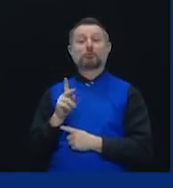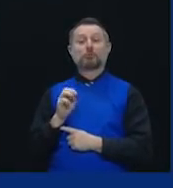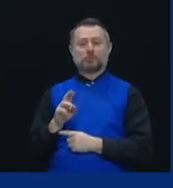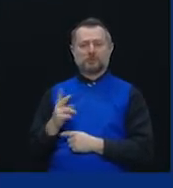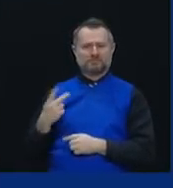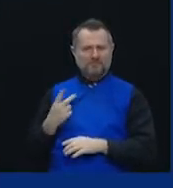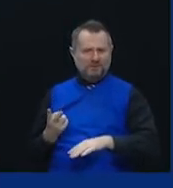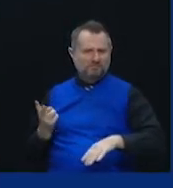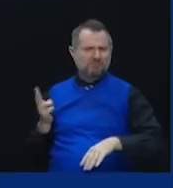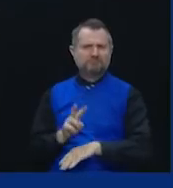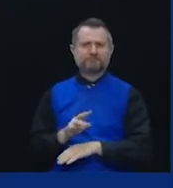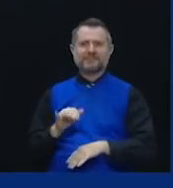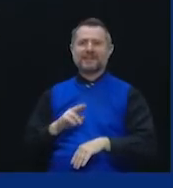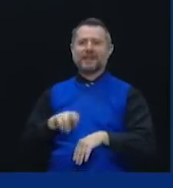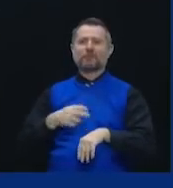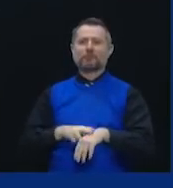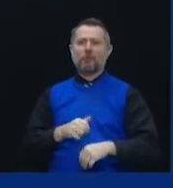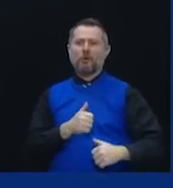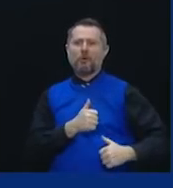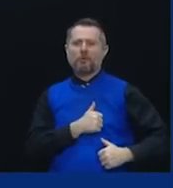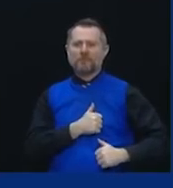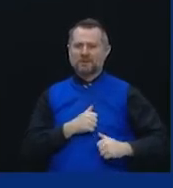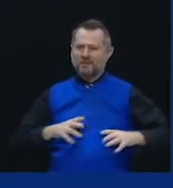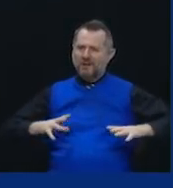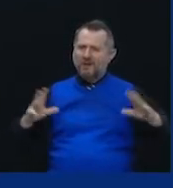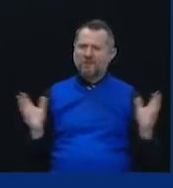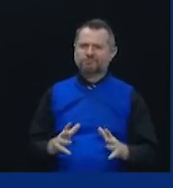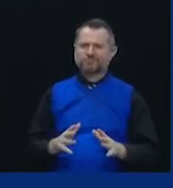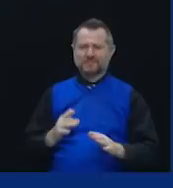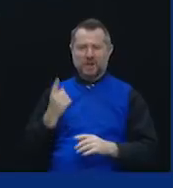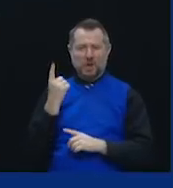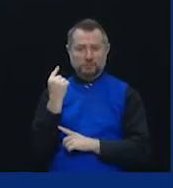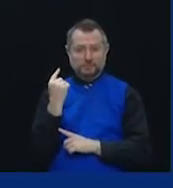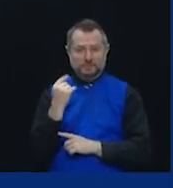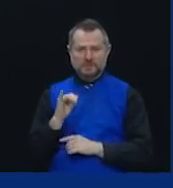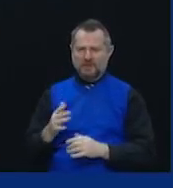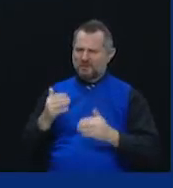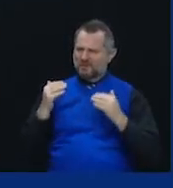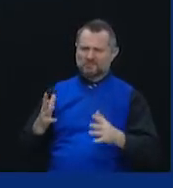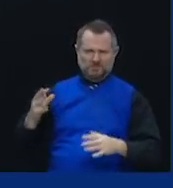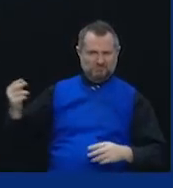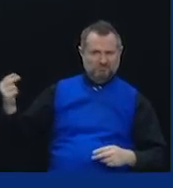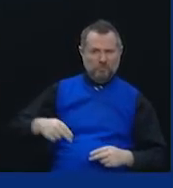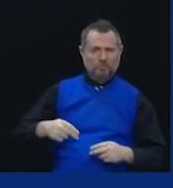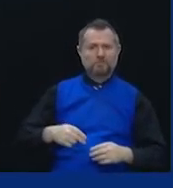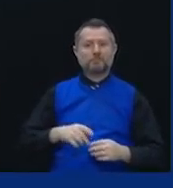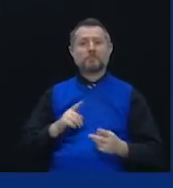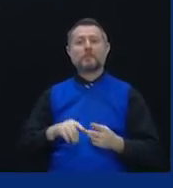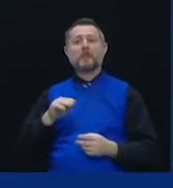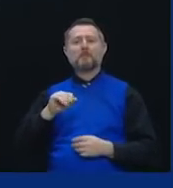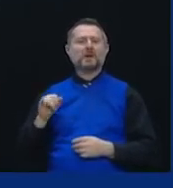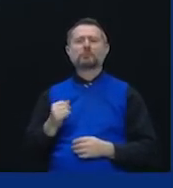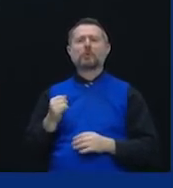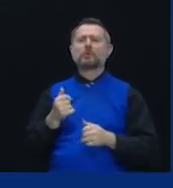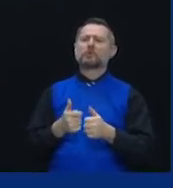Guard, and I thank you for being here, and Major General Naftali for being here.